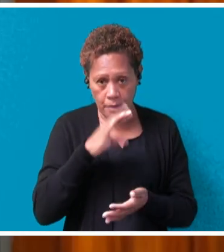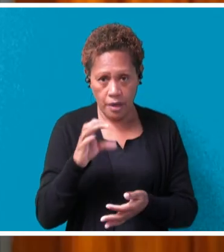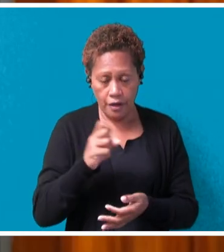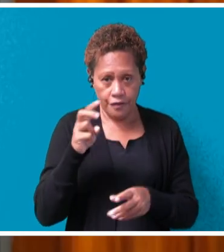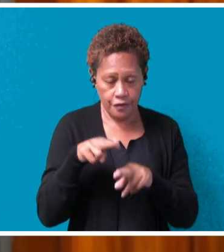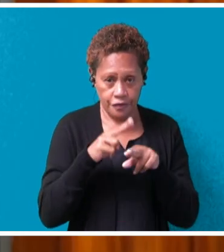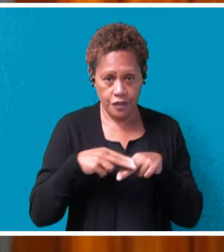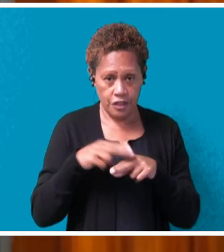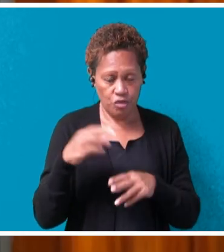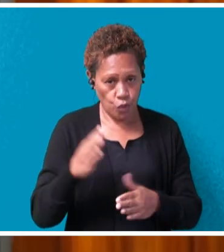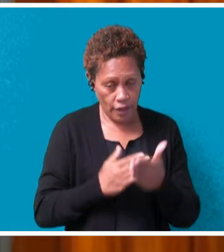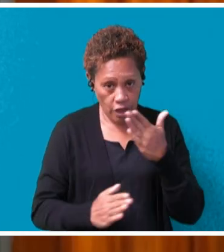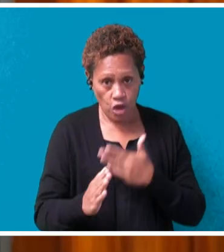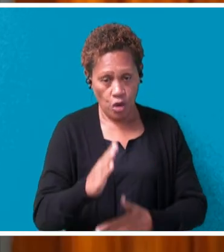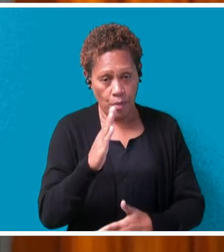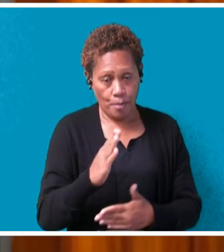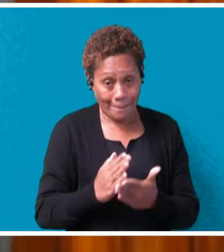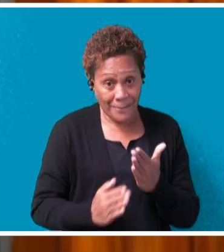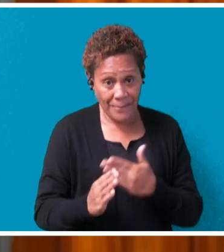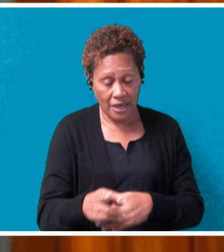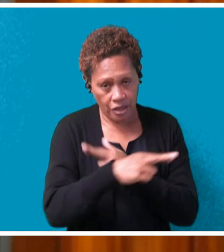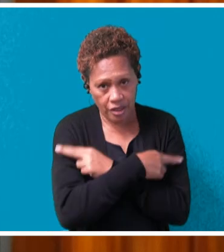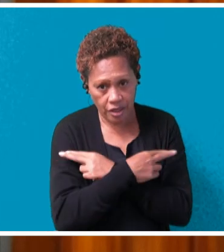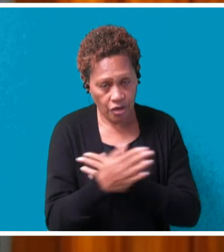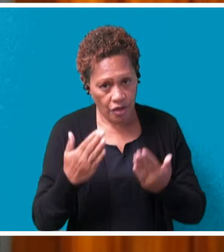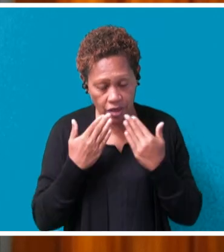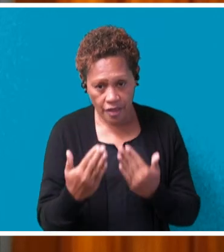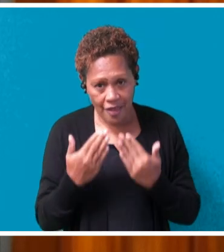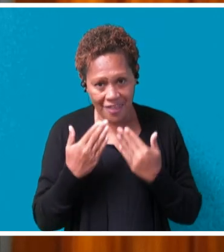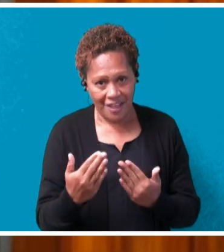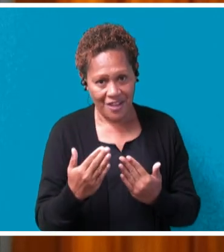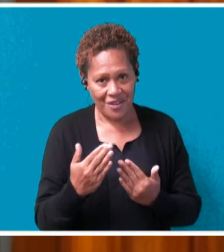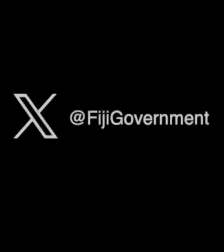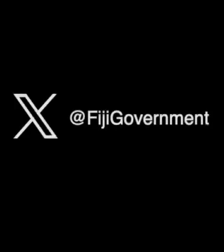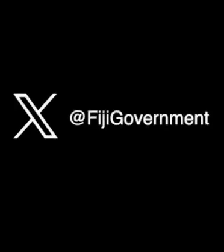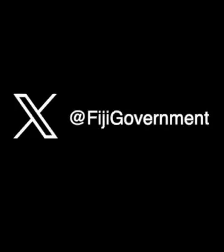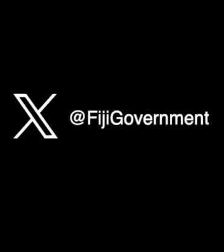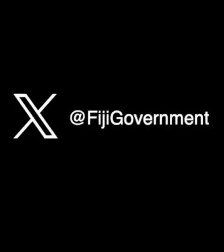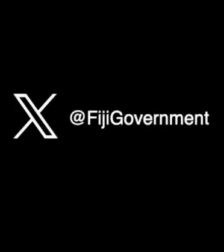with humility, dedication, and respect. Thank you, Dhanavad, Mr. Speaker.